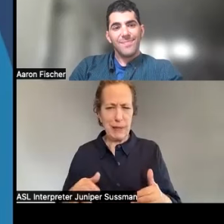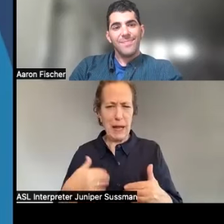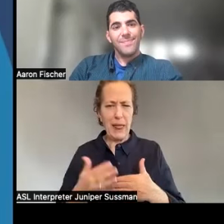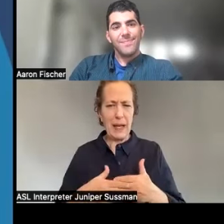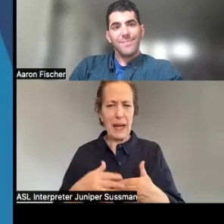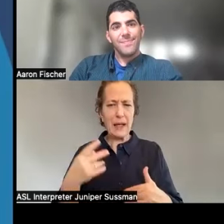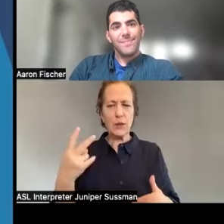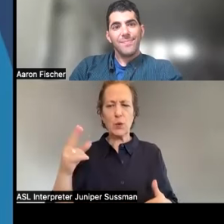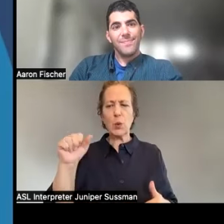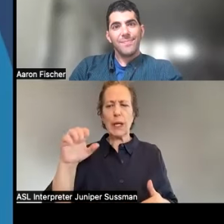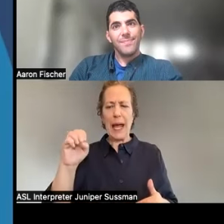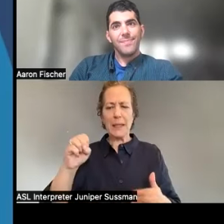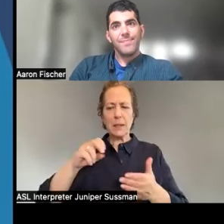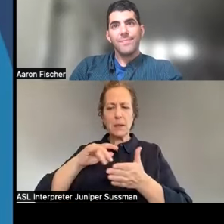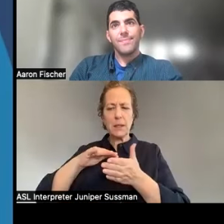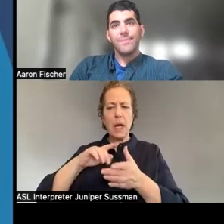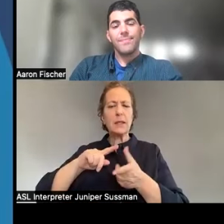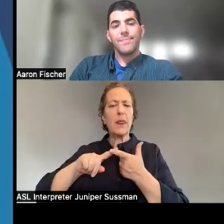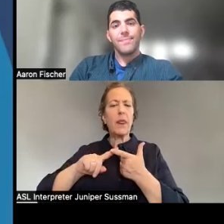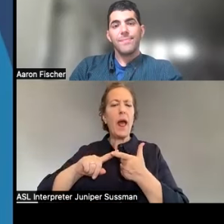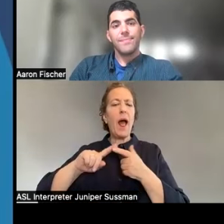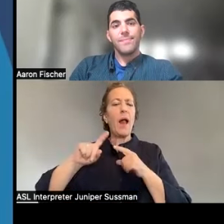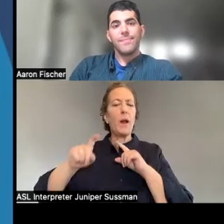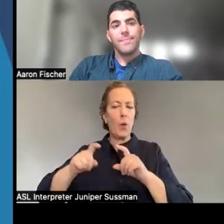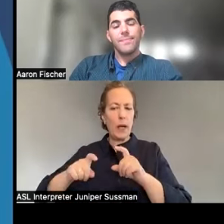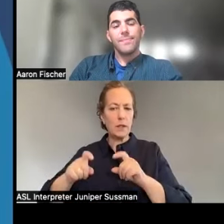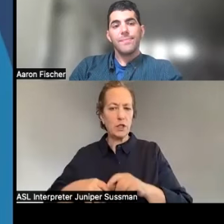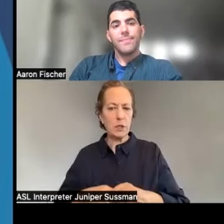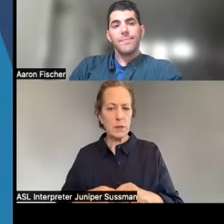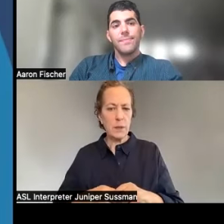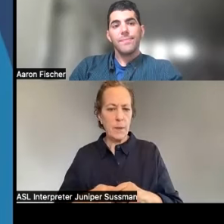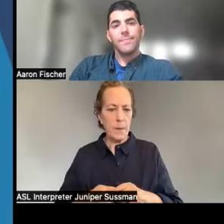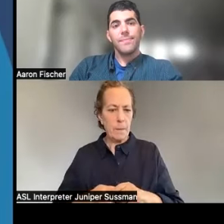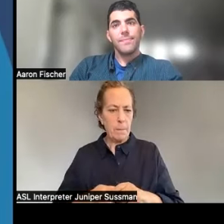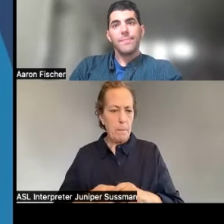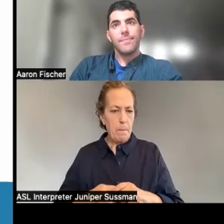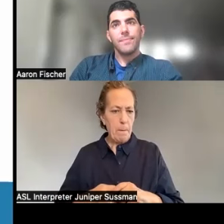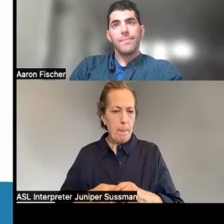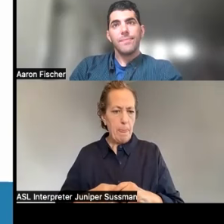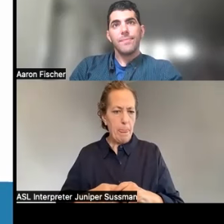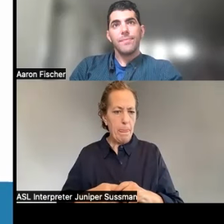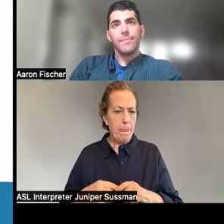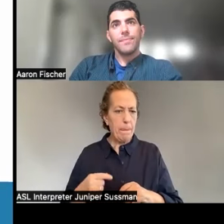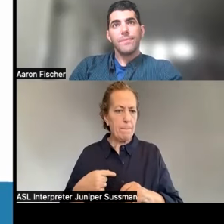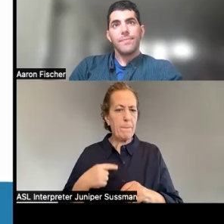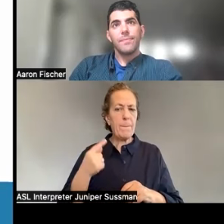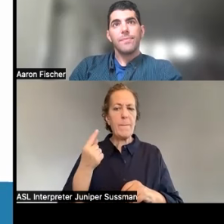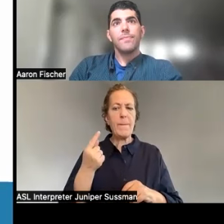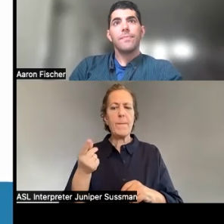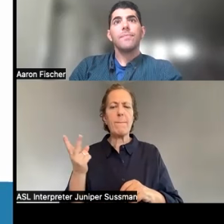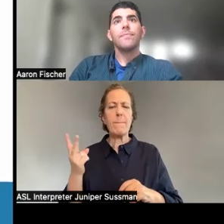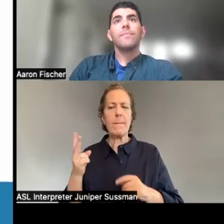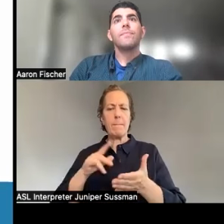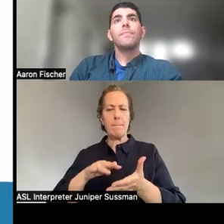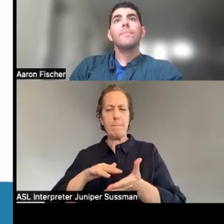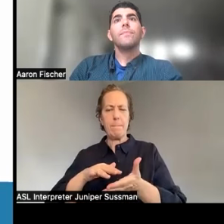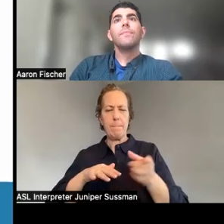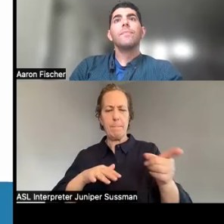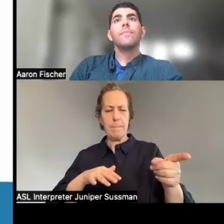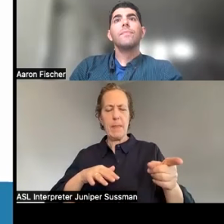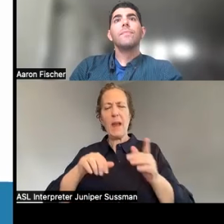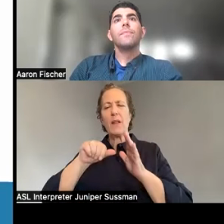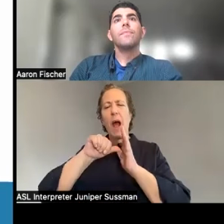leave some time for your additional questions. So we have a couple of case studies that highlight what discrimination might look like